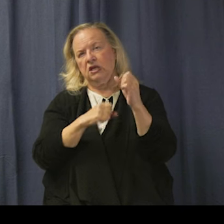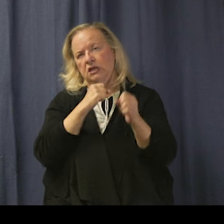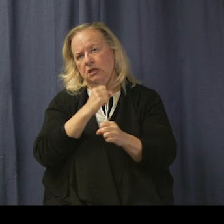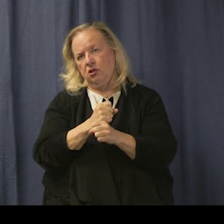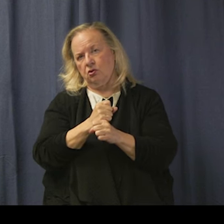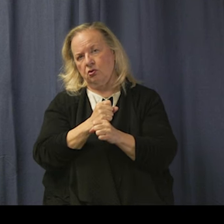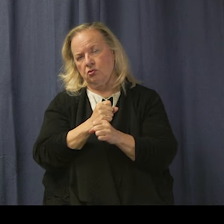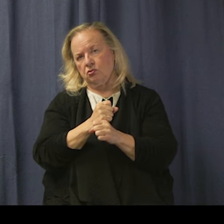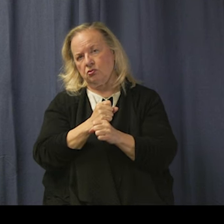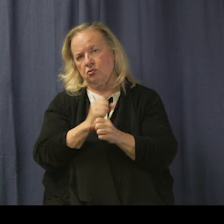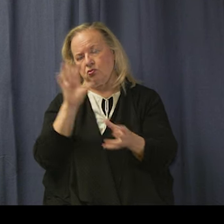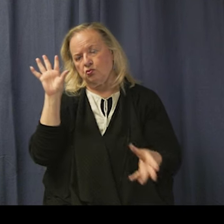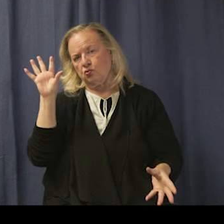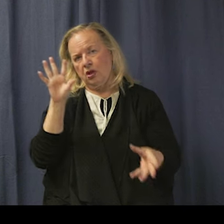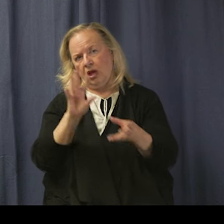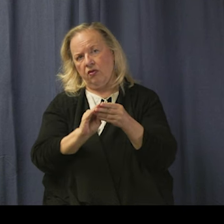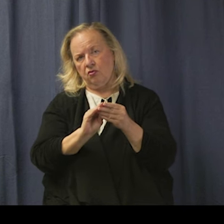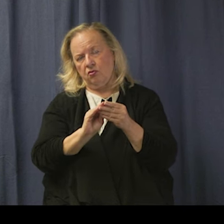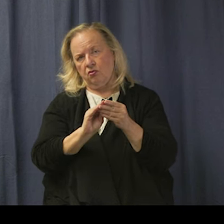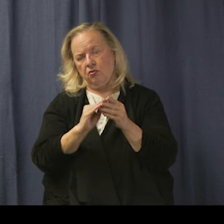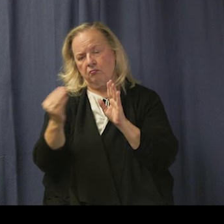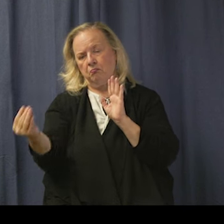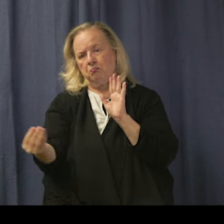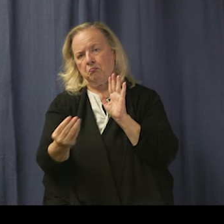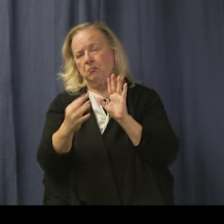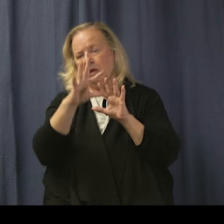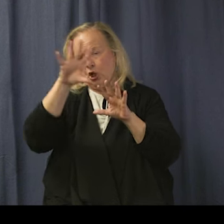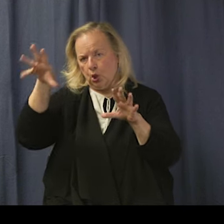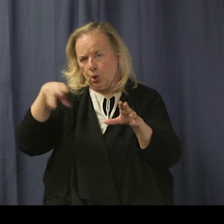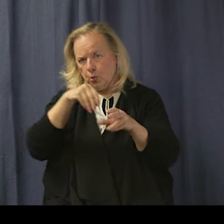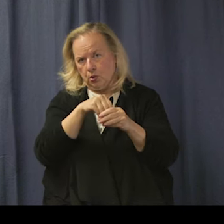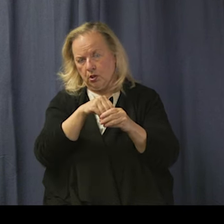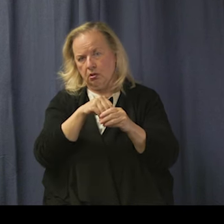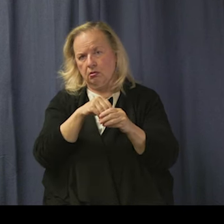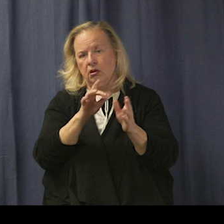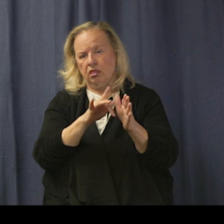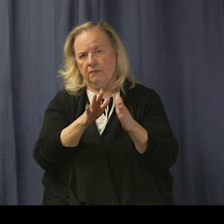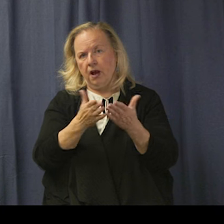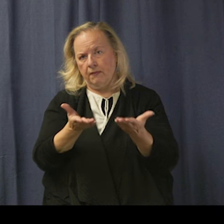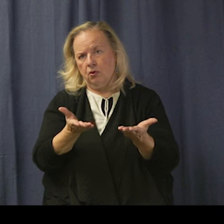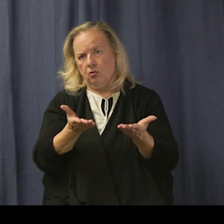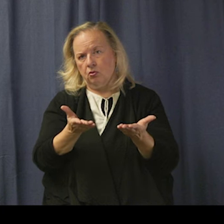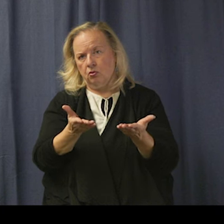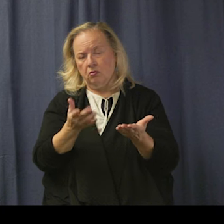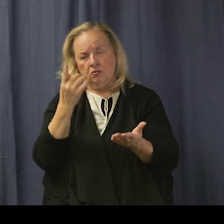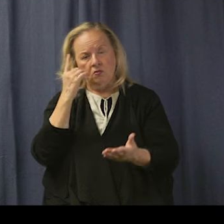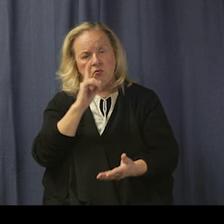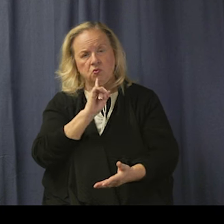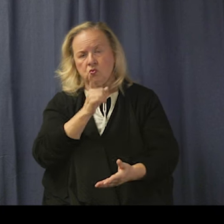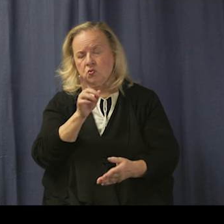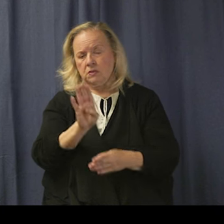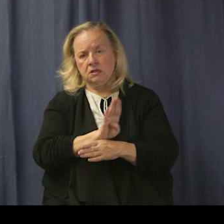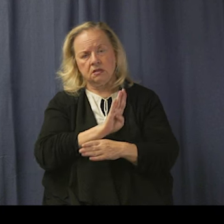so, and we put it built into the Bible. This is really, without a doubt,